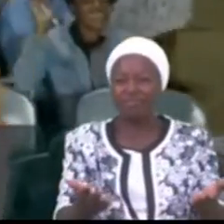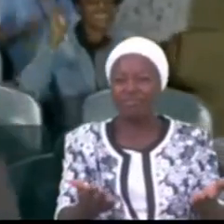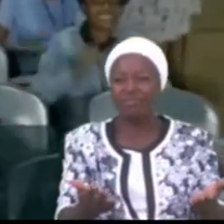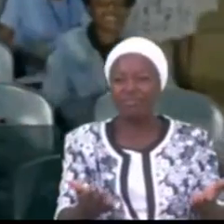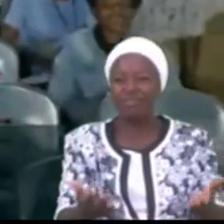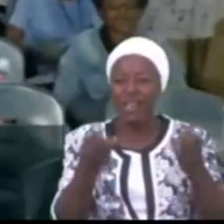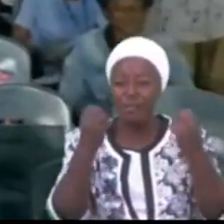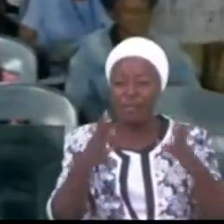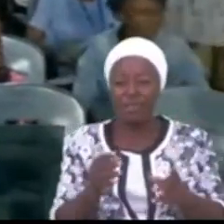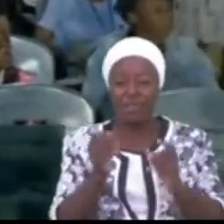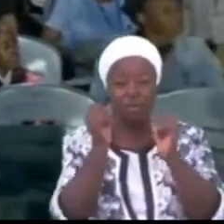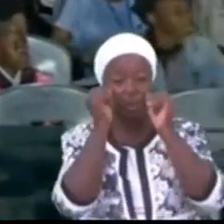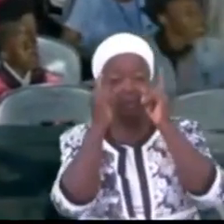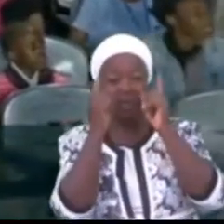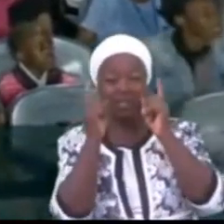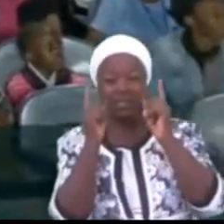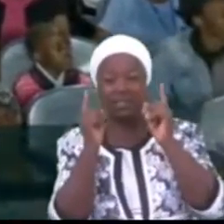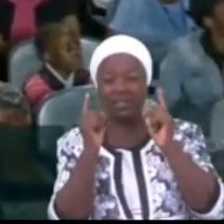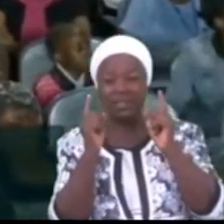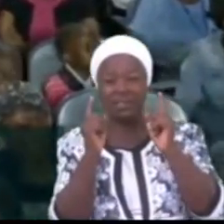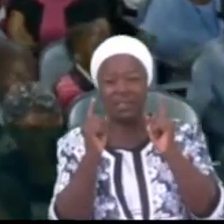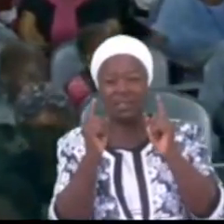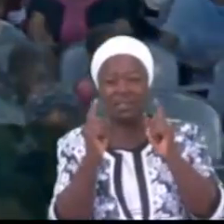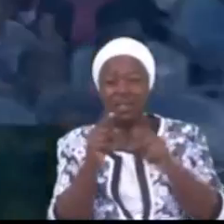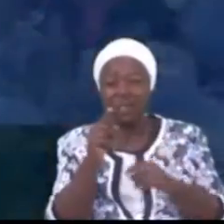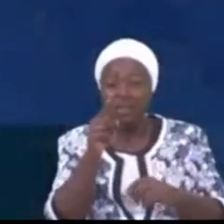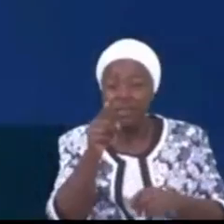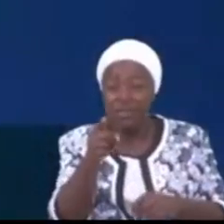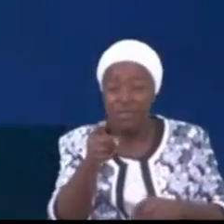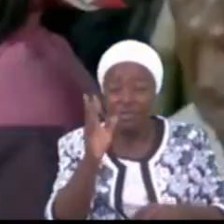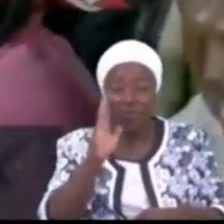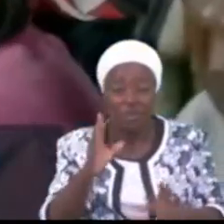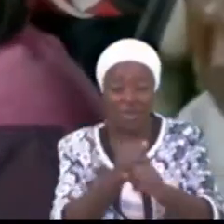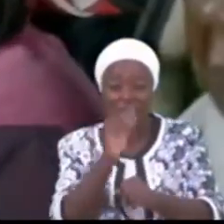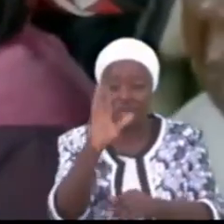Many wonders. You will get your own.